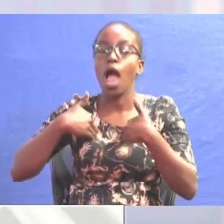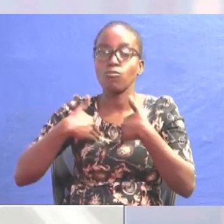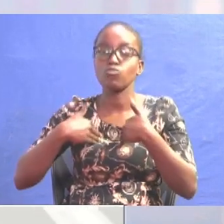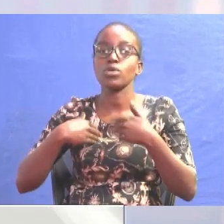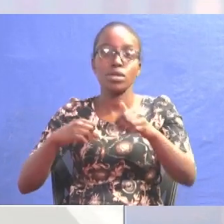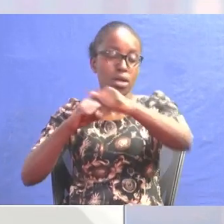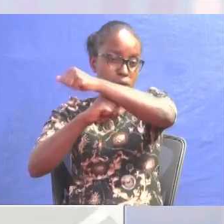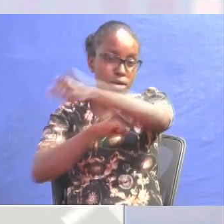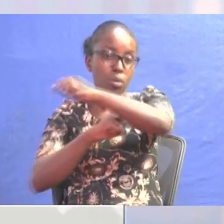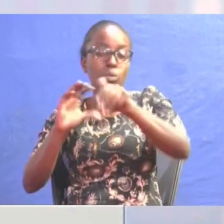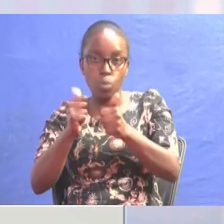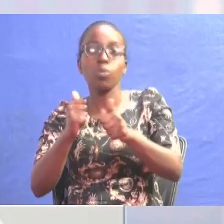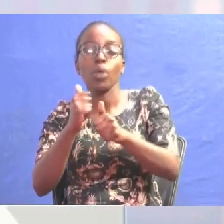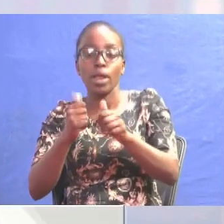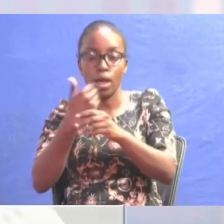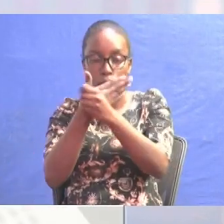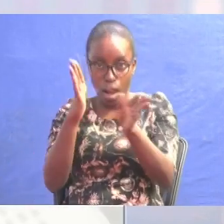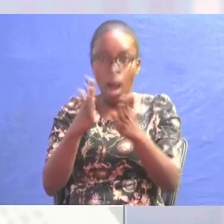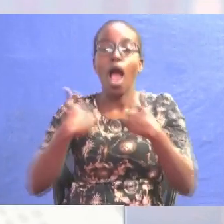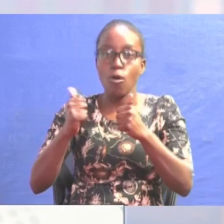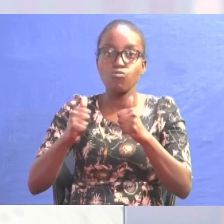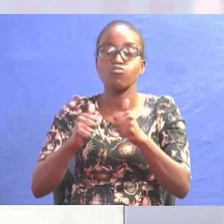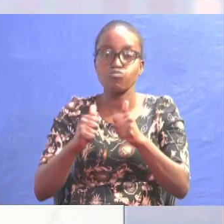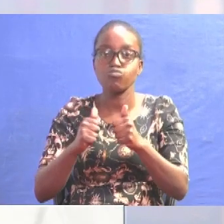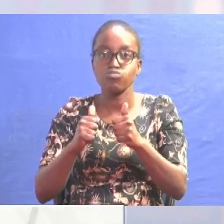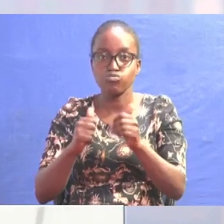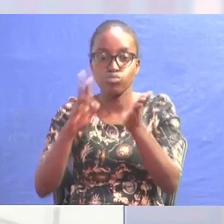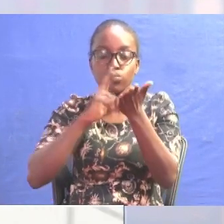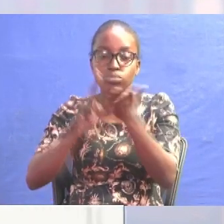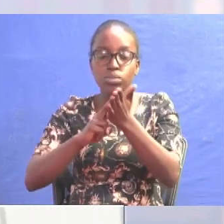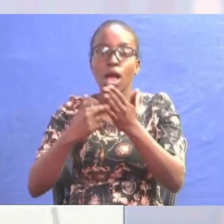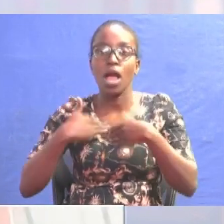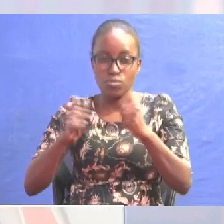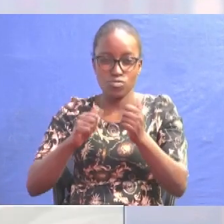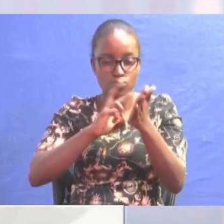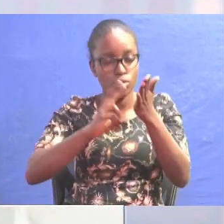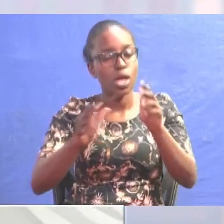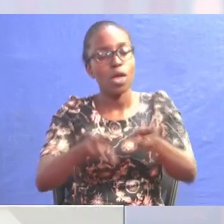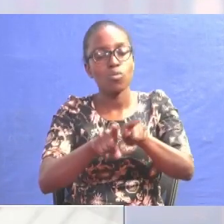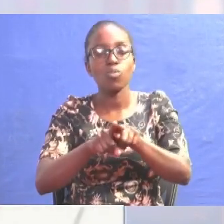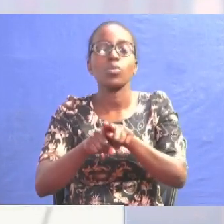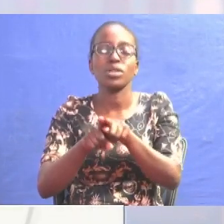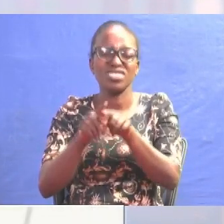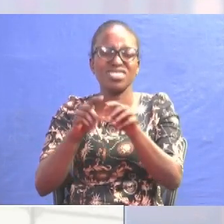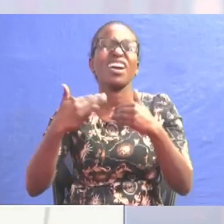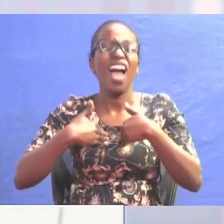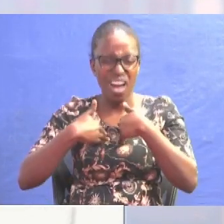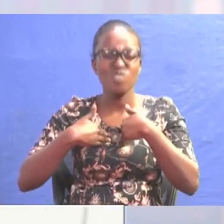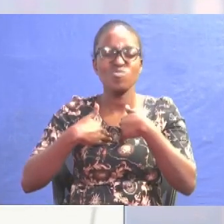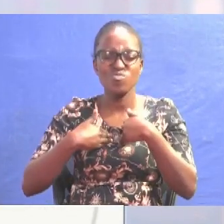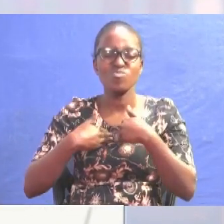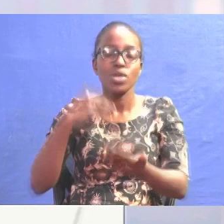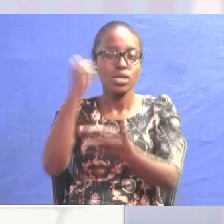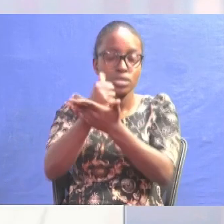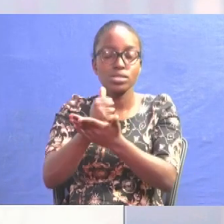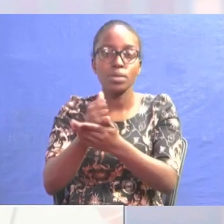the record is out there. It's clear. Everybody can see the immense contribution that he has, or rather he has actually contributed to